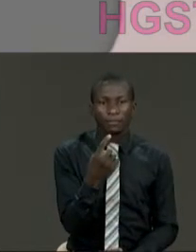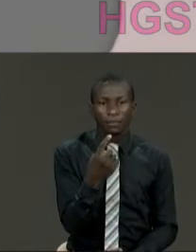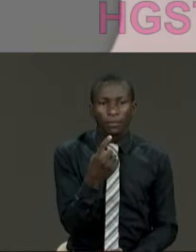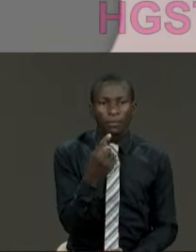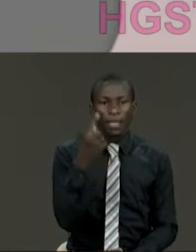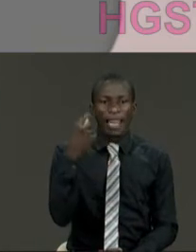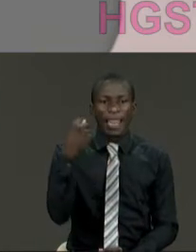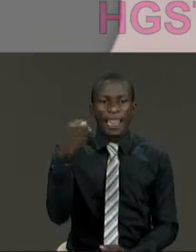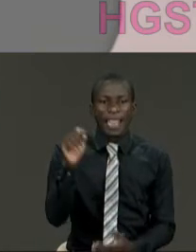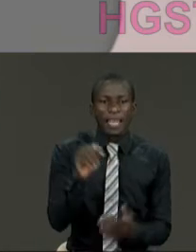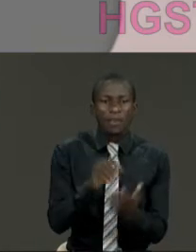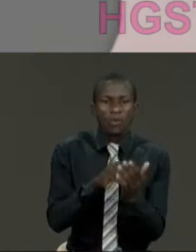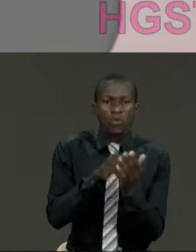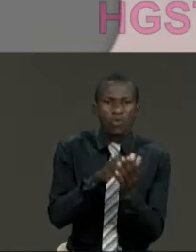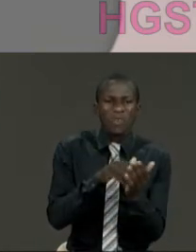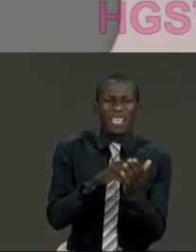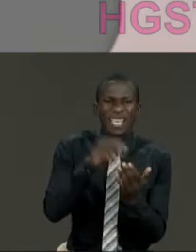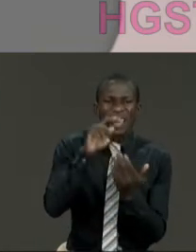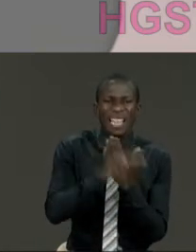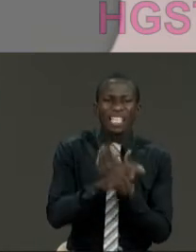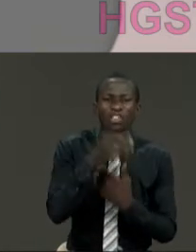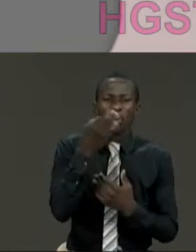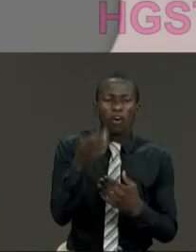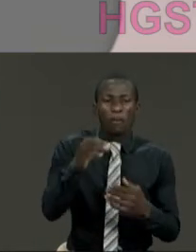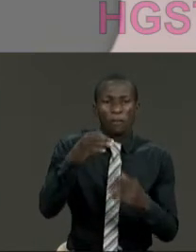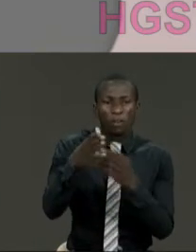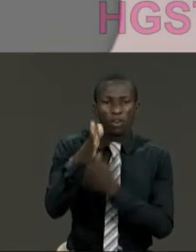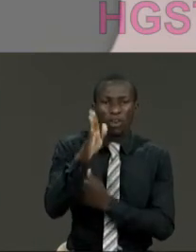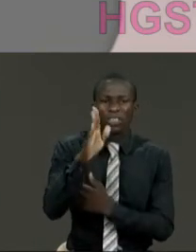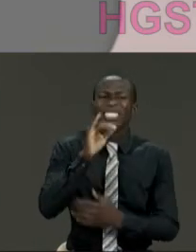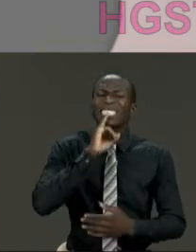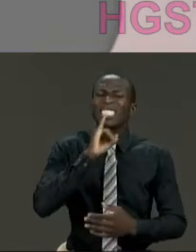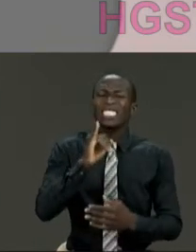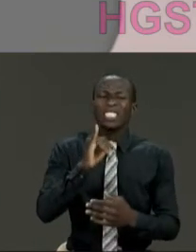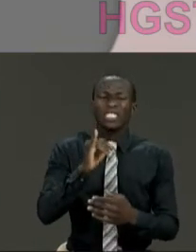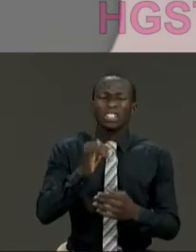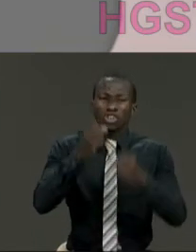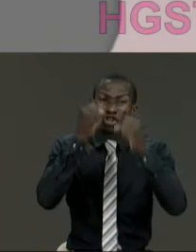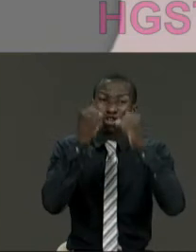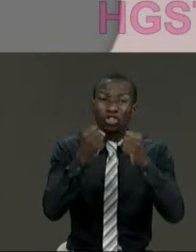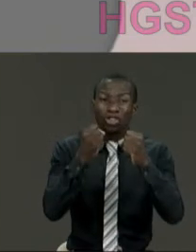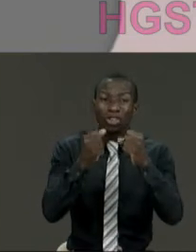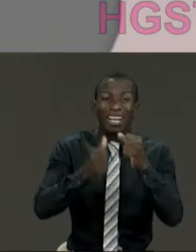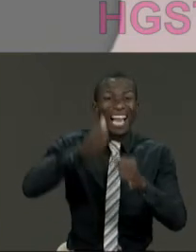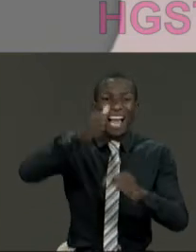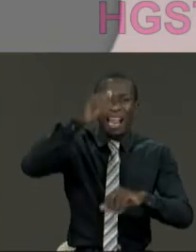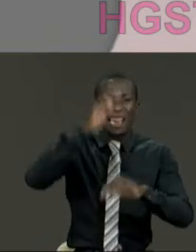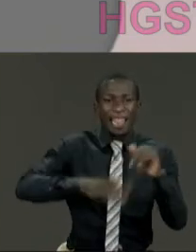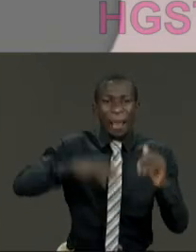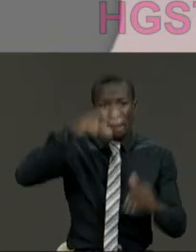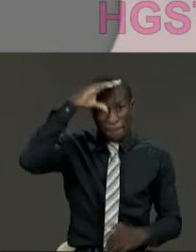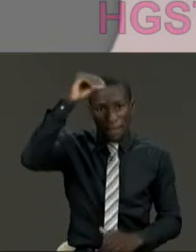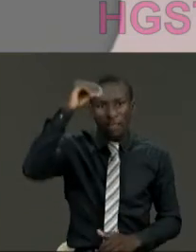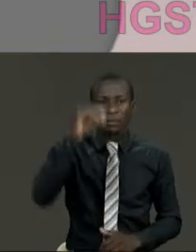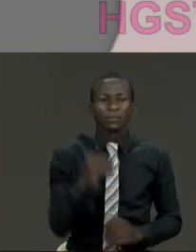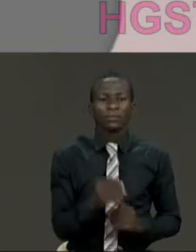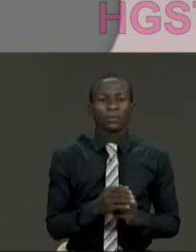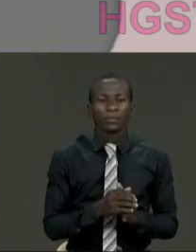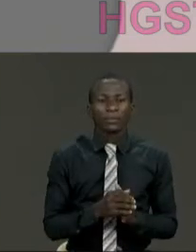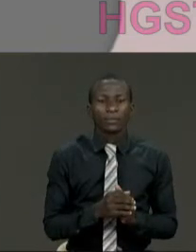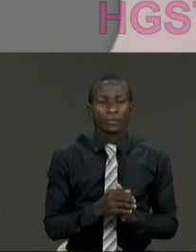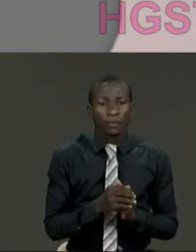the weakness of God is stronger than men. That's the last part of it. The weakness of God